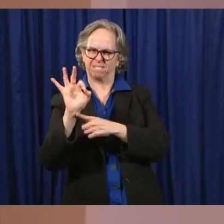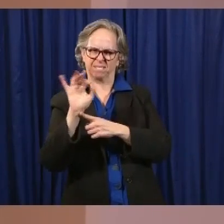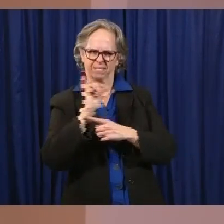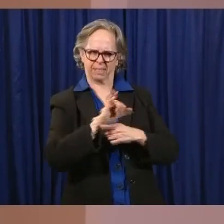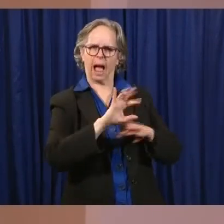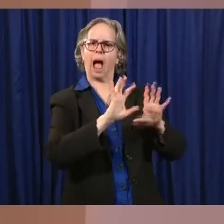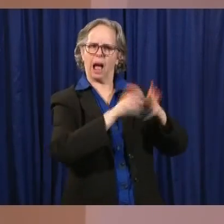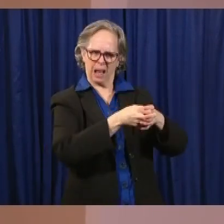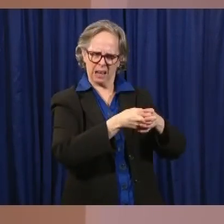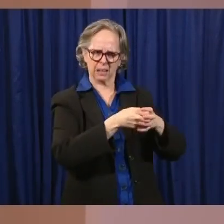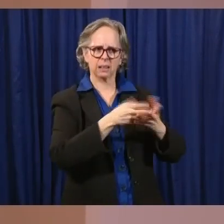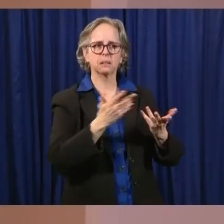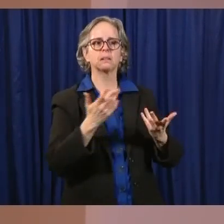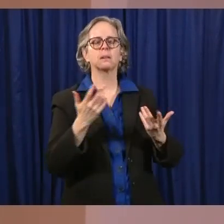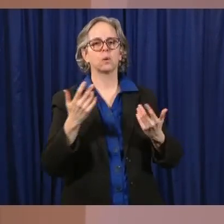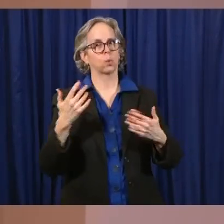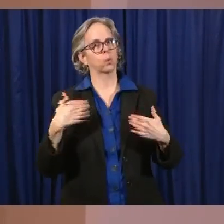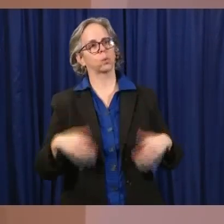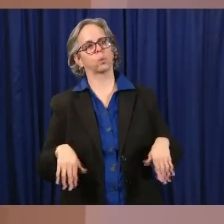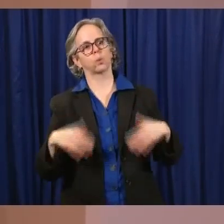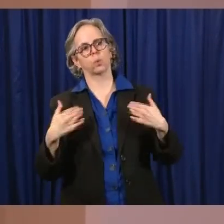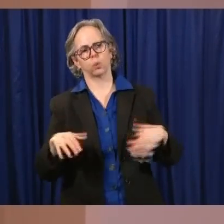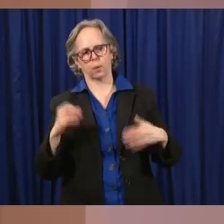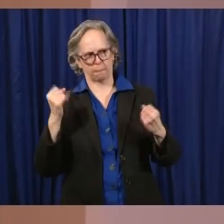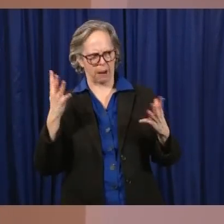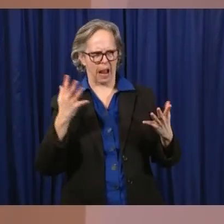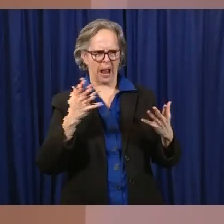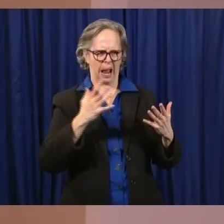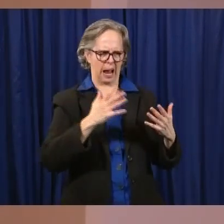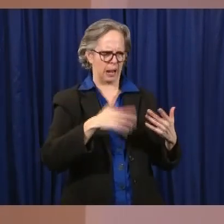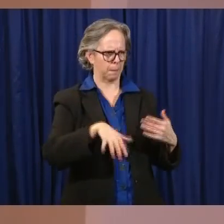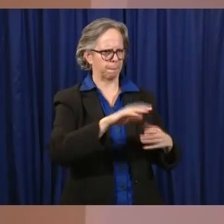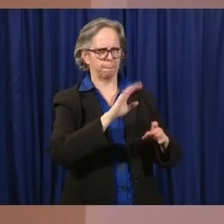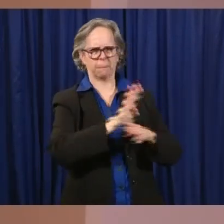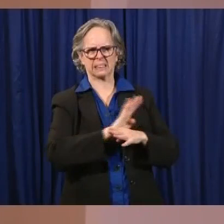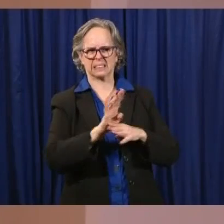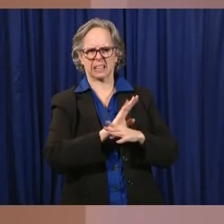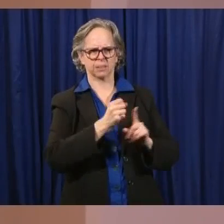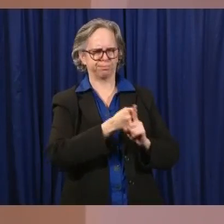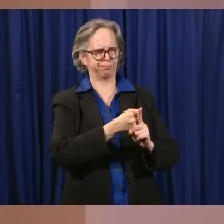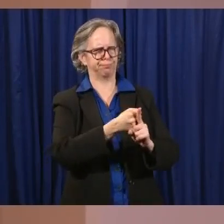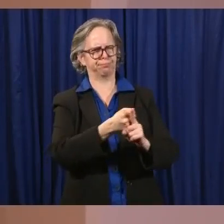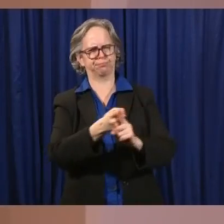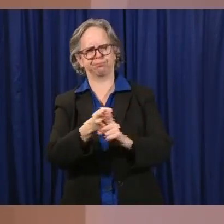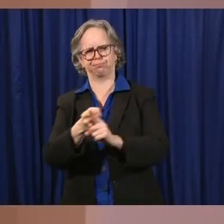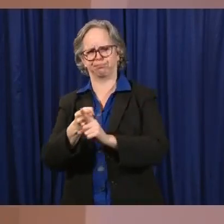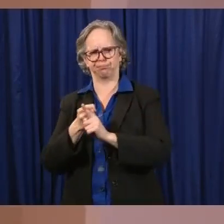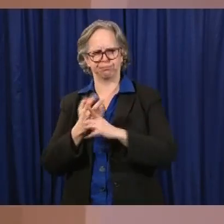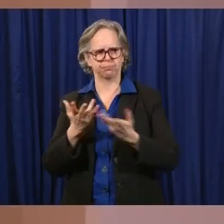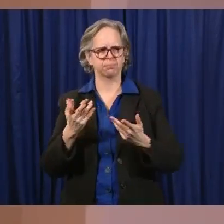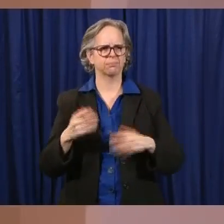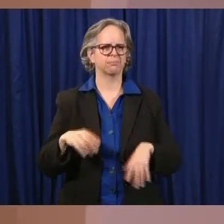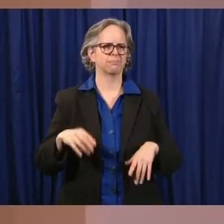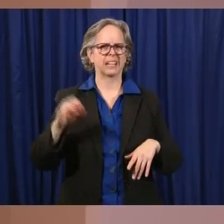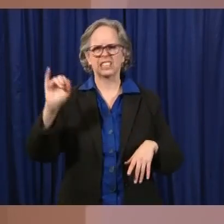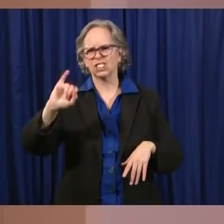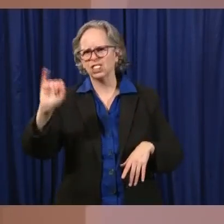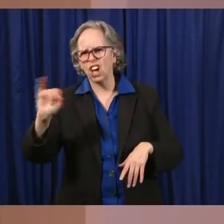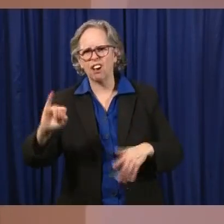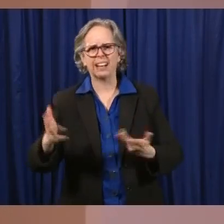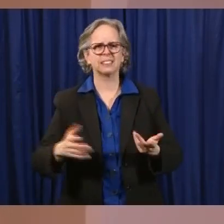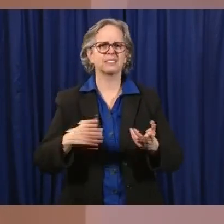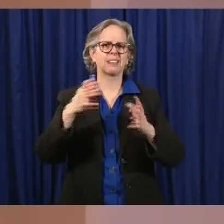moratoriums on foreclosures to insurance grace periods to BWC rebates. The Small Business